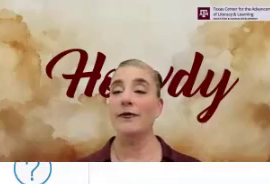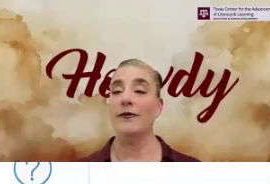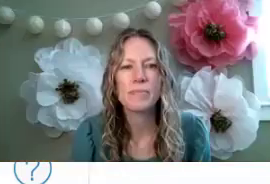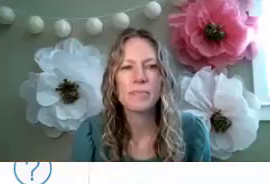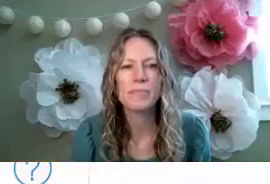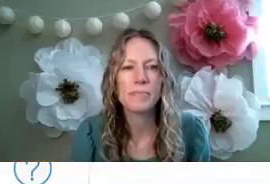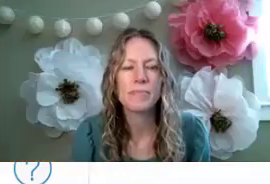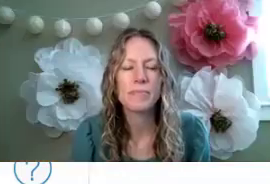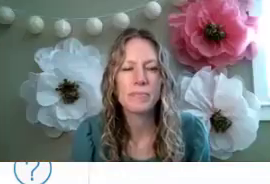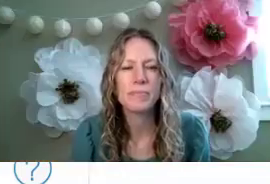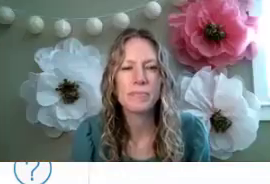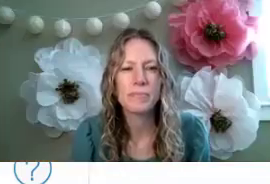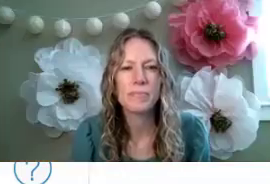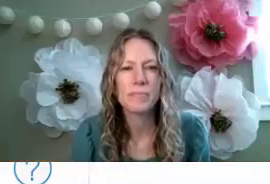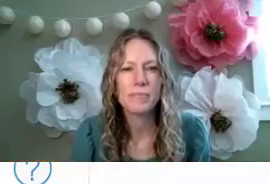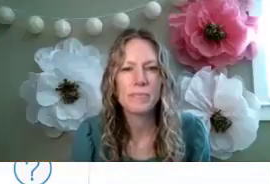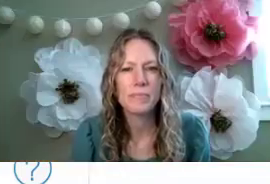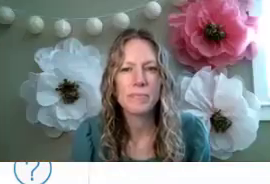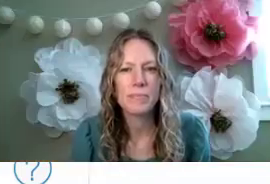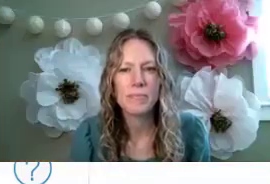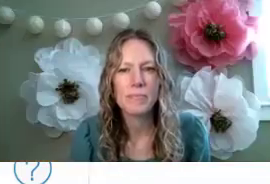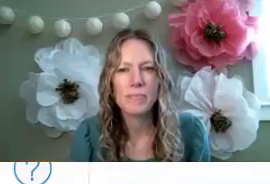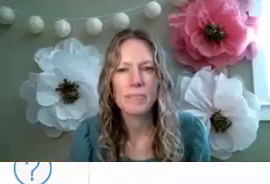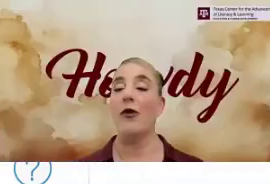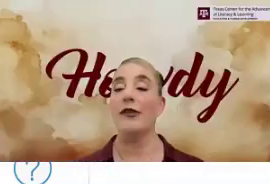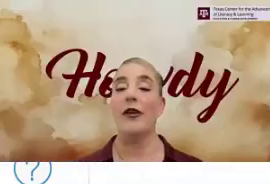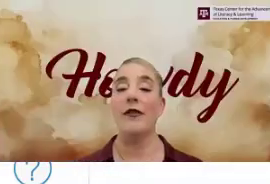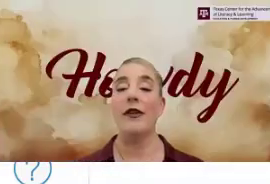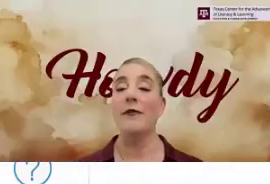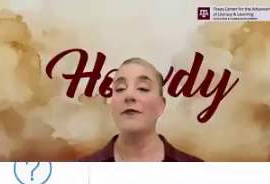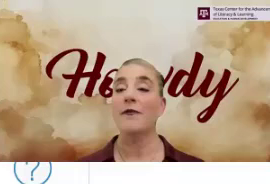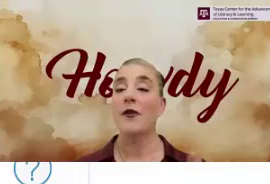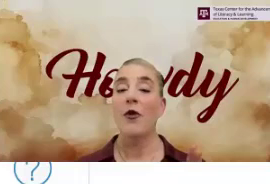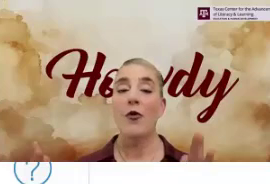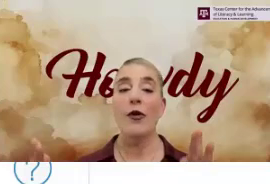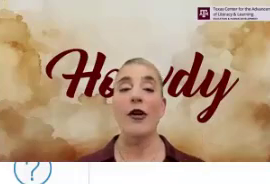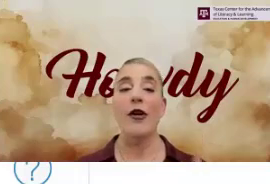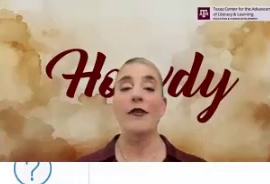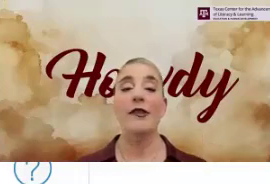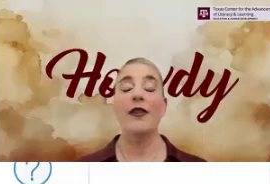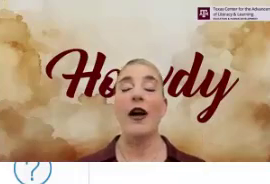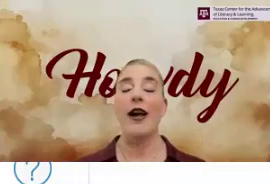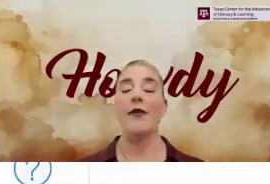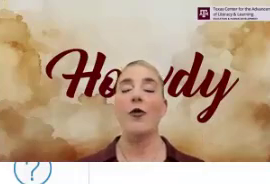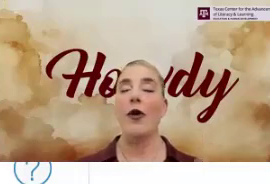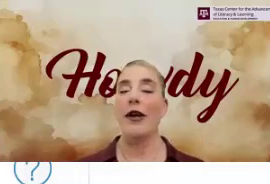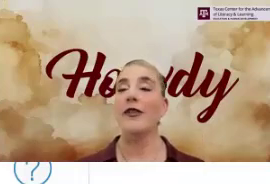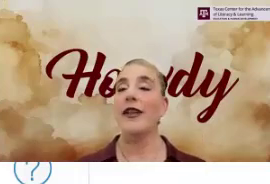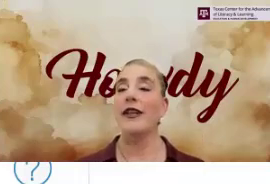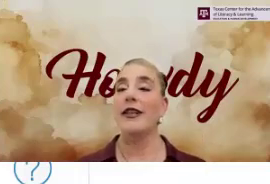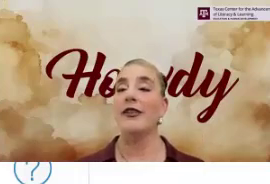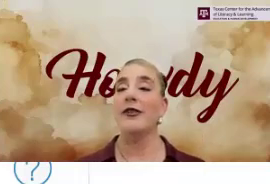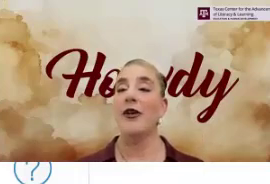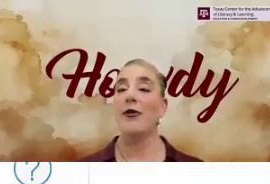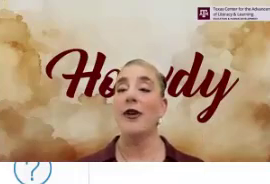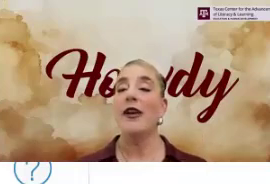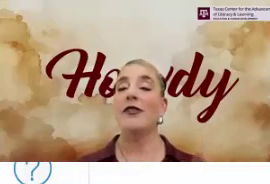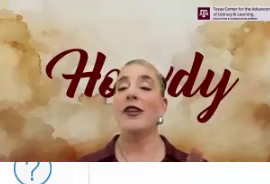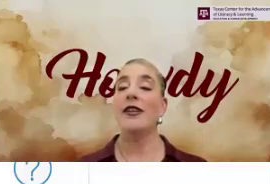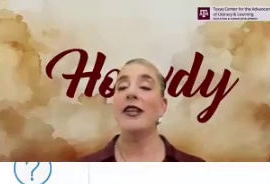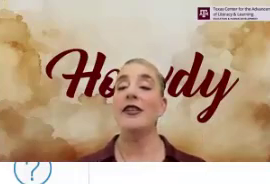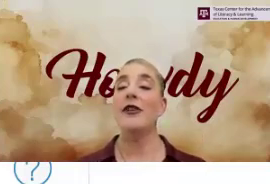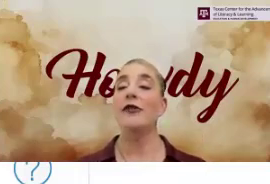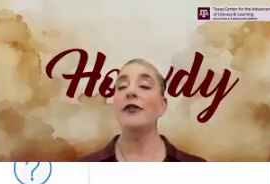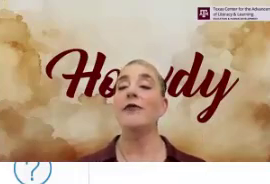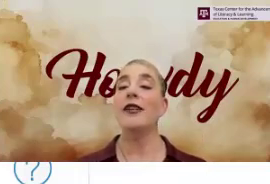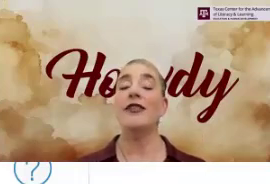know? If they can't see what's on the screen, what's on the what's on the slide, what do they need to know?